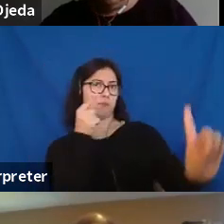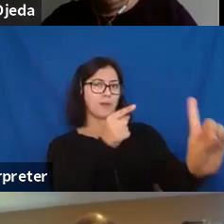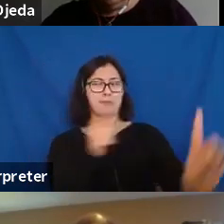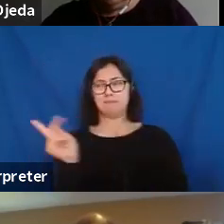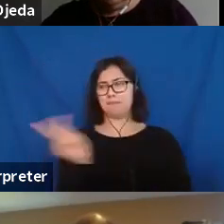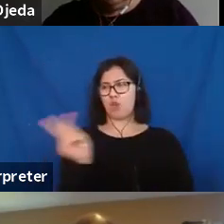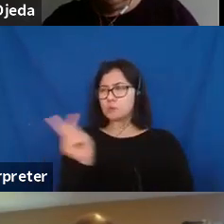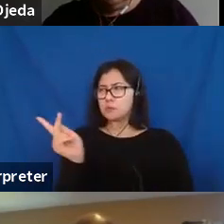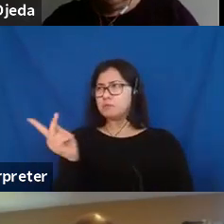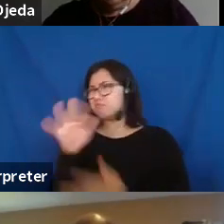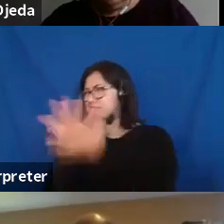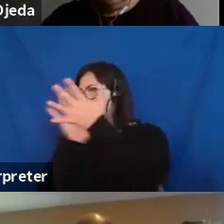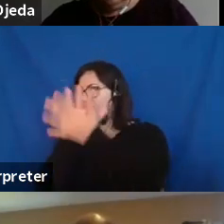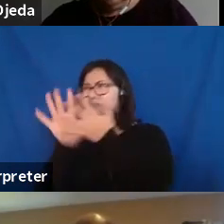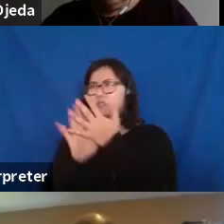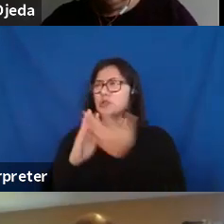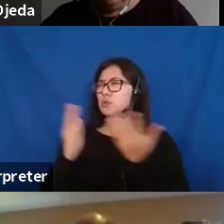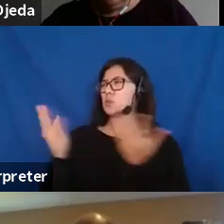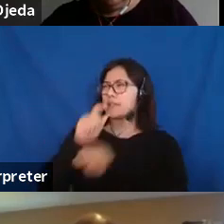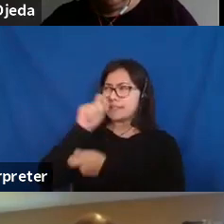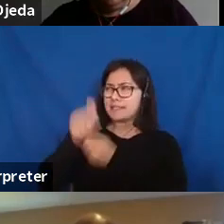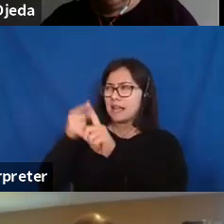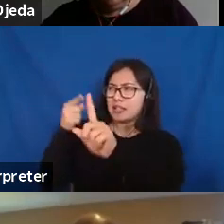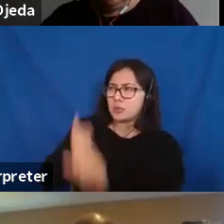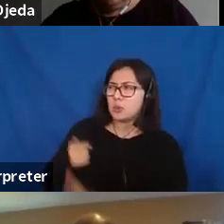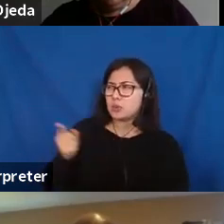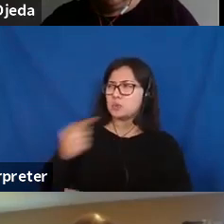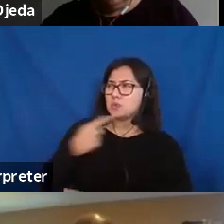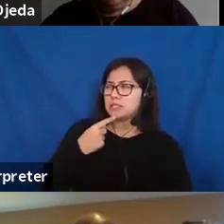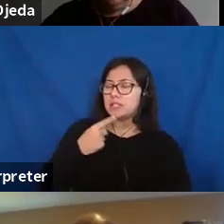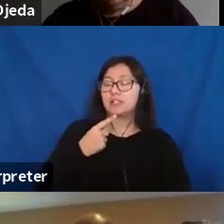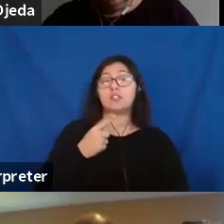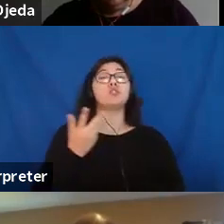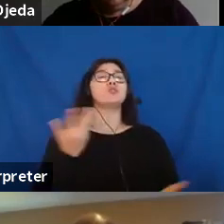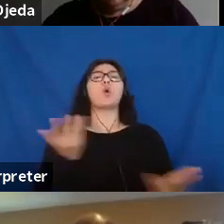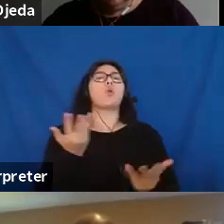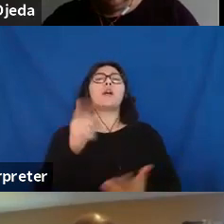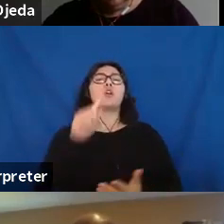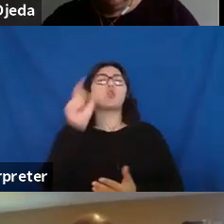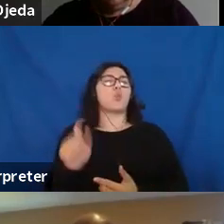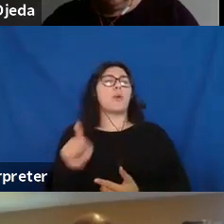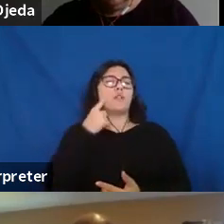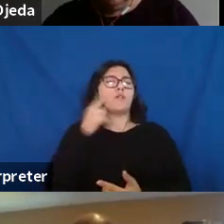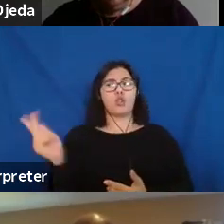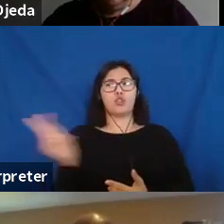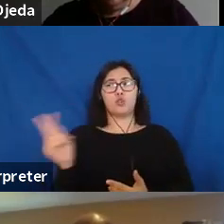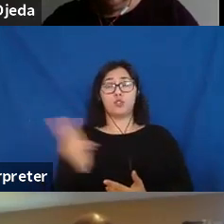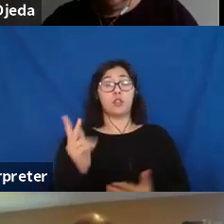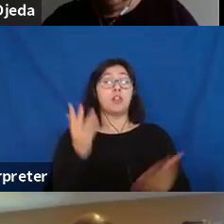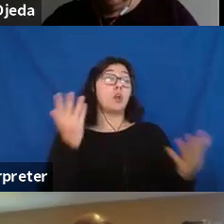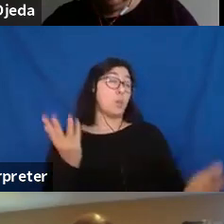So can you give us some examples of what might be some questions that you would ask to Amy and Bob? Well, if I'm hearing you